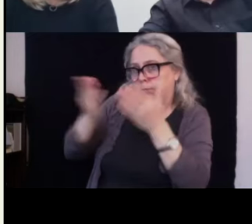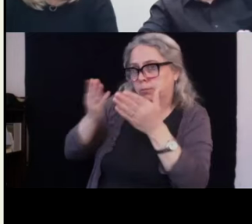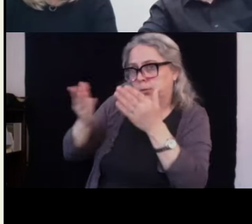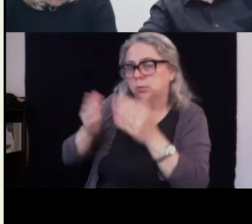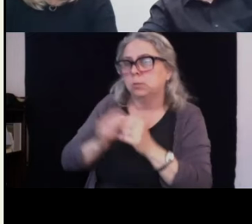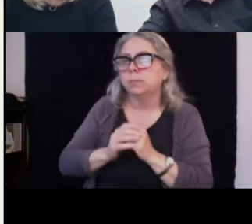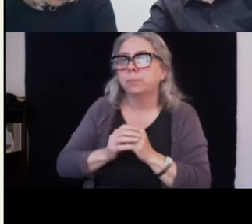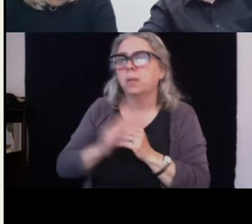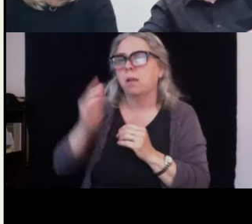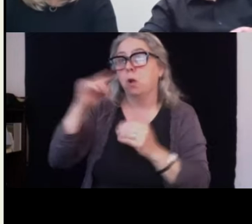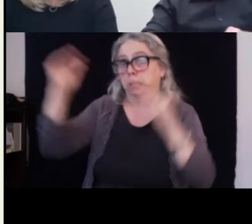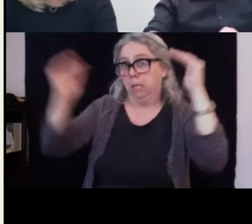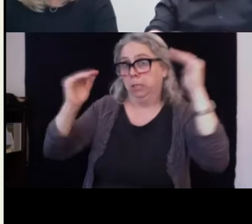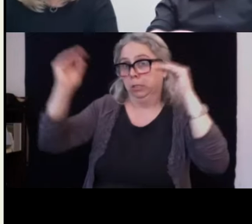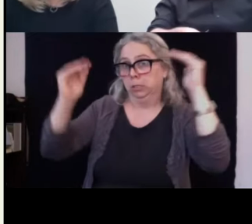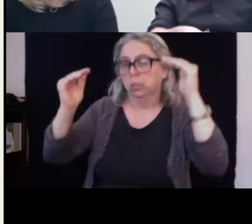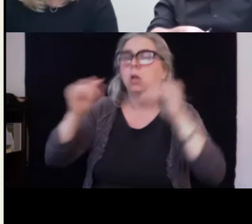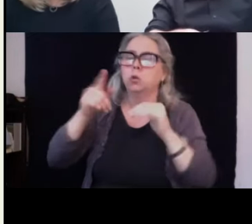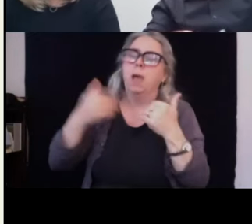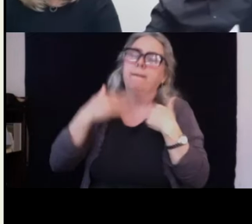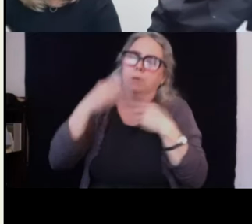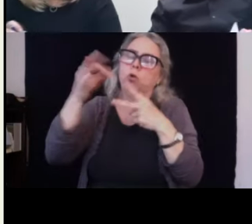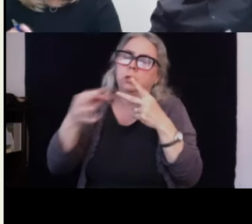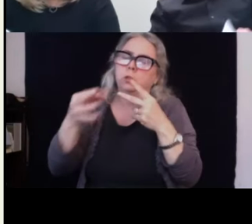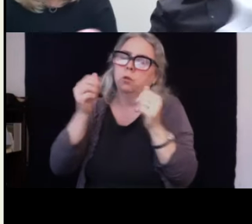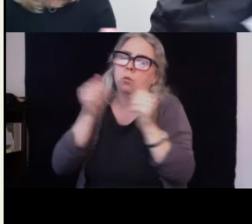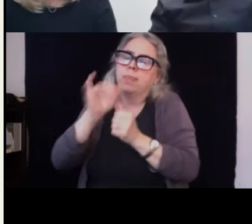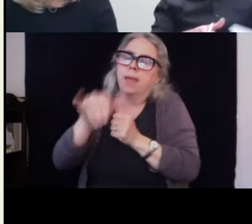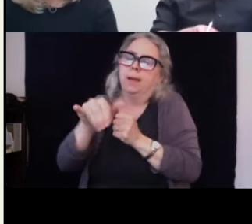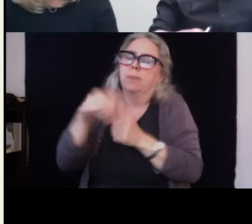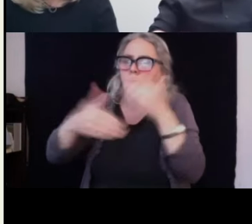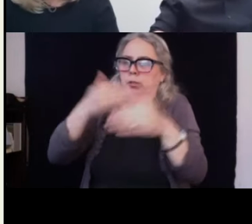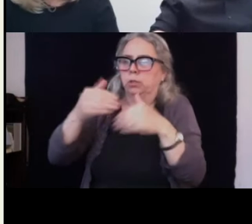And that way you have a choice in that process who you choose.